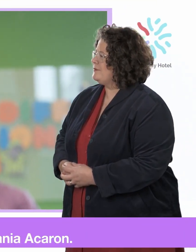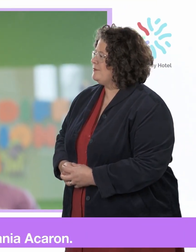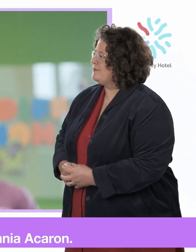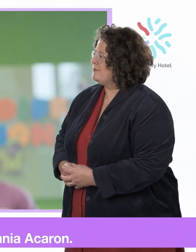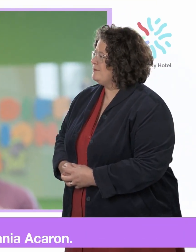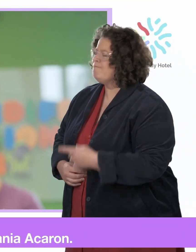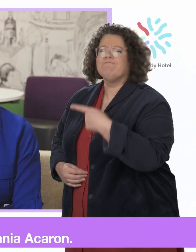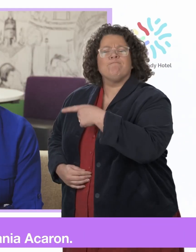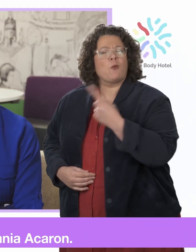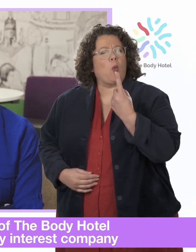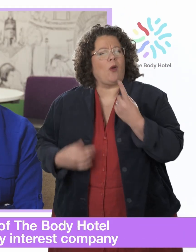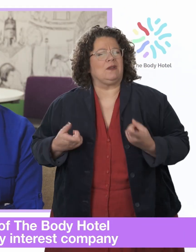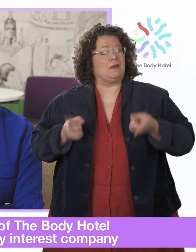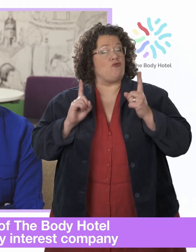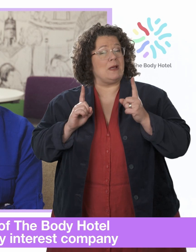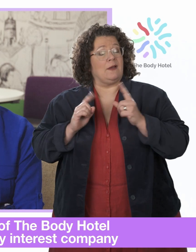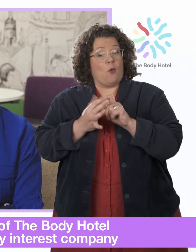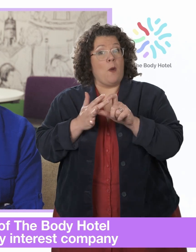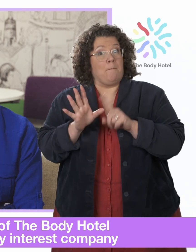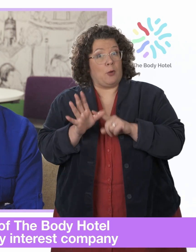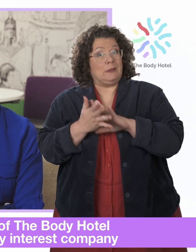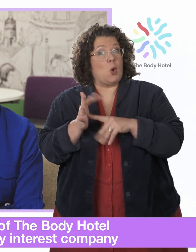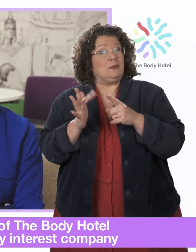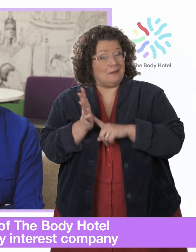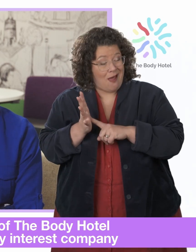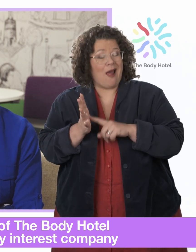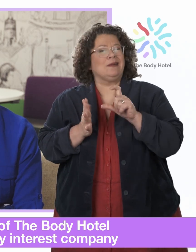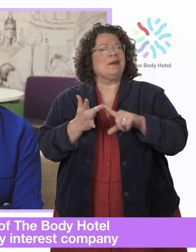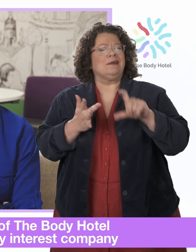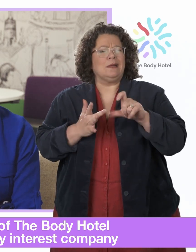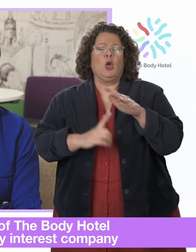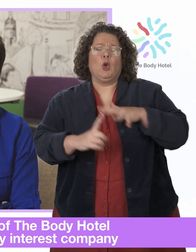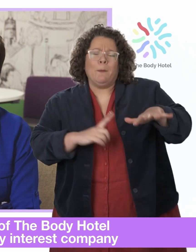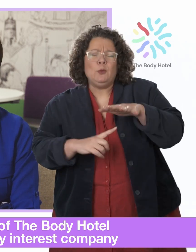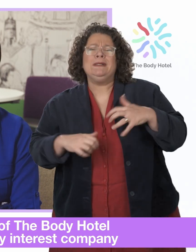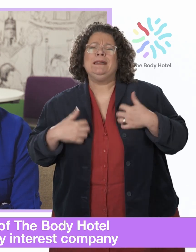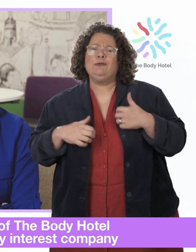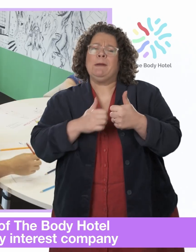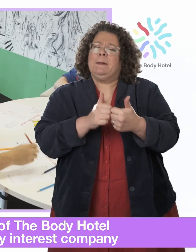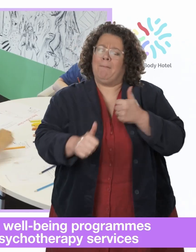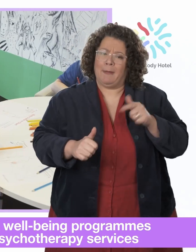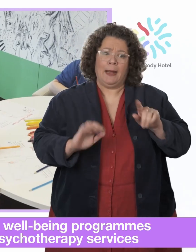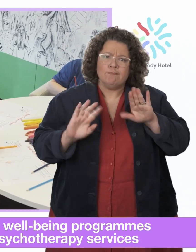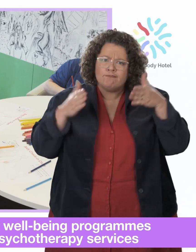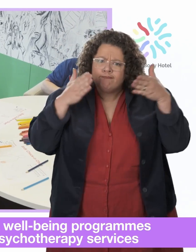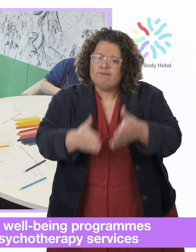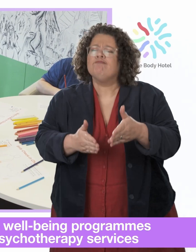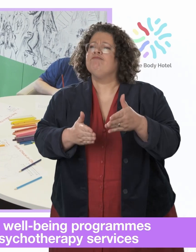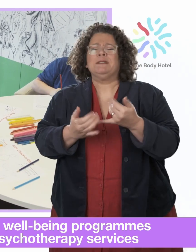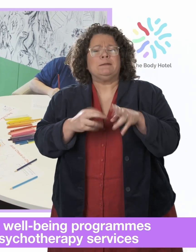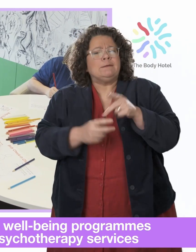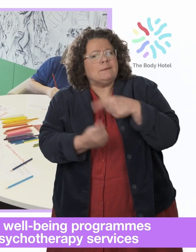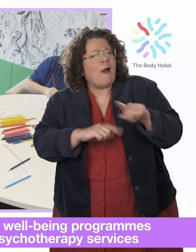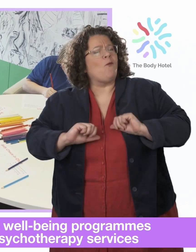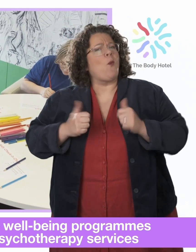My name is Dr. Tania Garon. I'm one of the directors of the Body Hotel CIC, which is a community interest company focusing on bringing